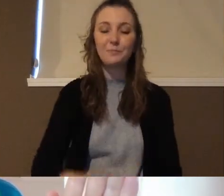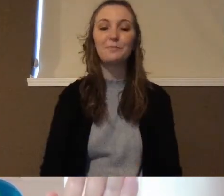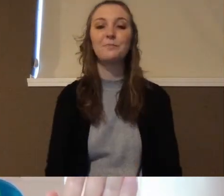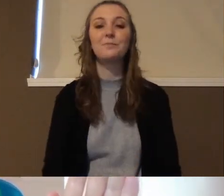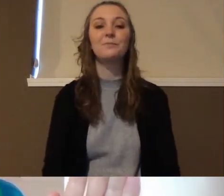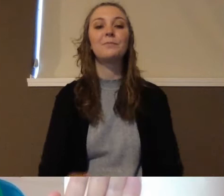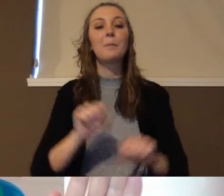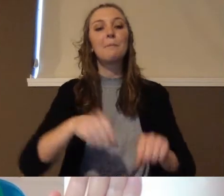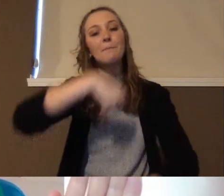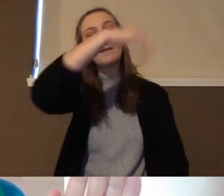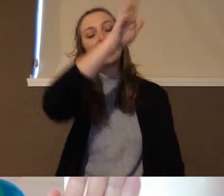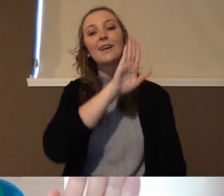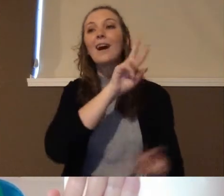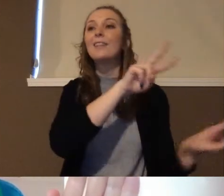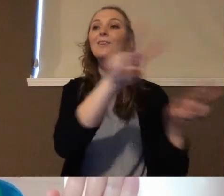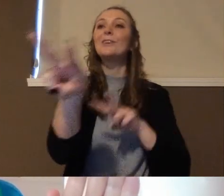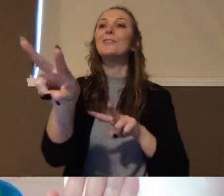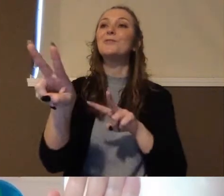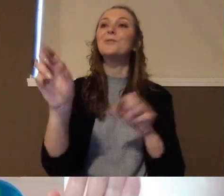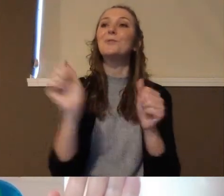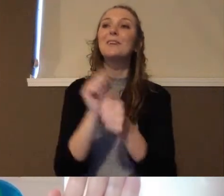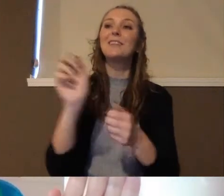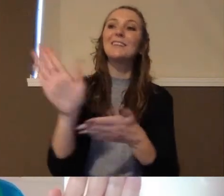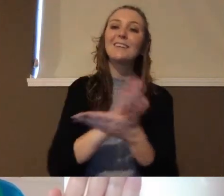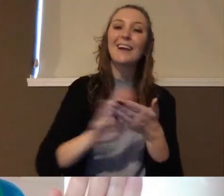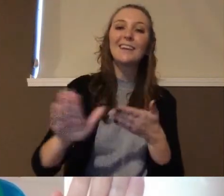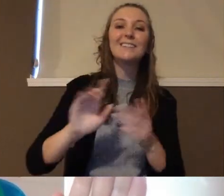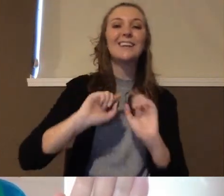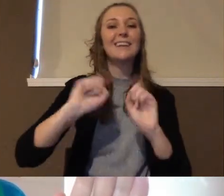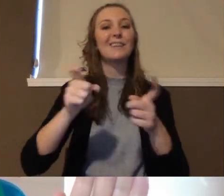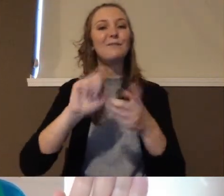look upon you with kindness and give you peace